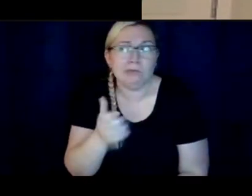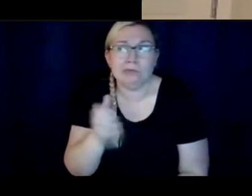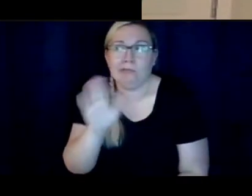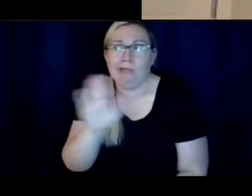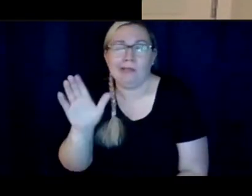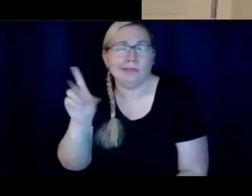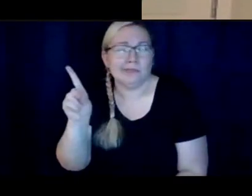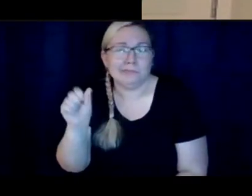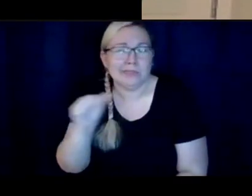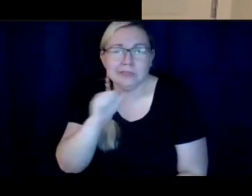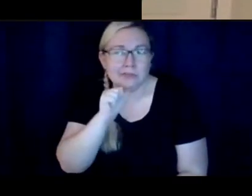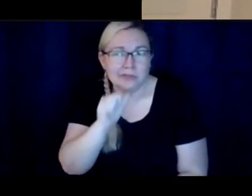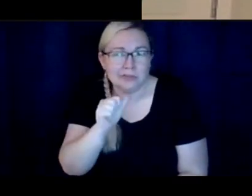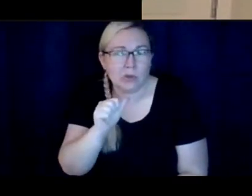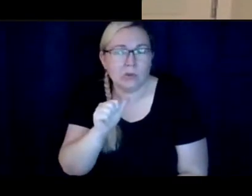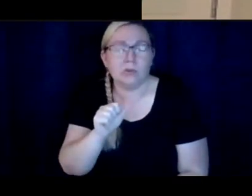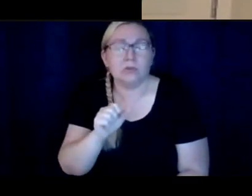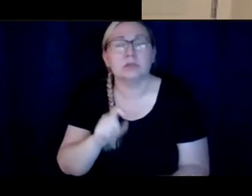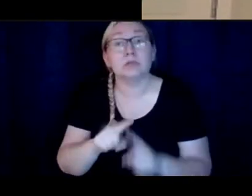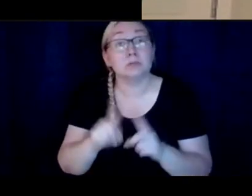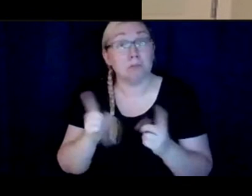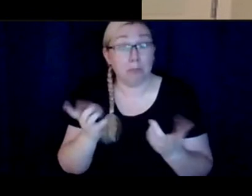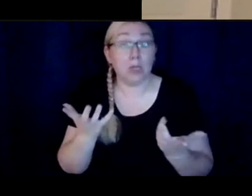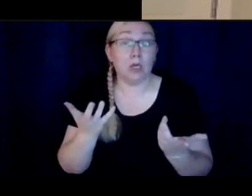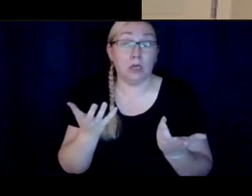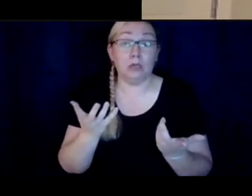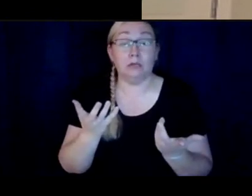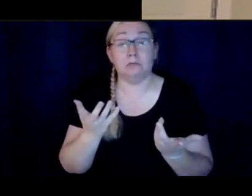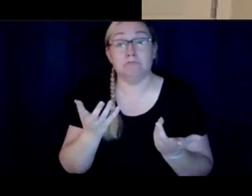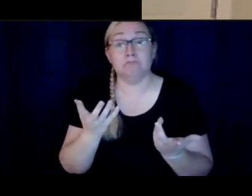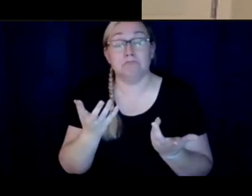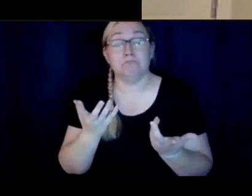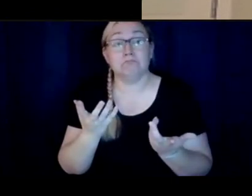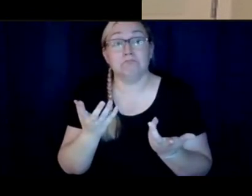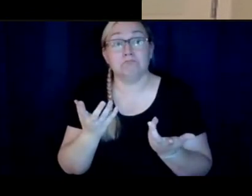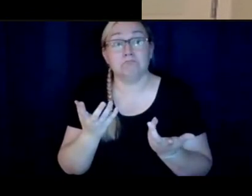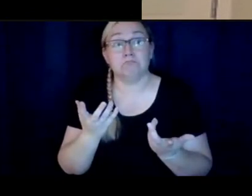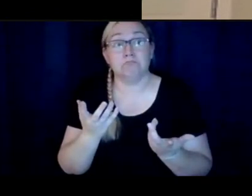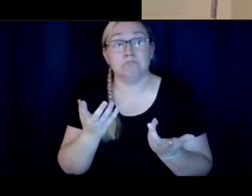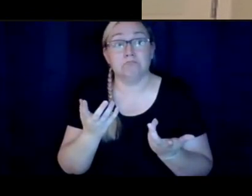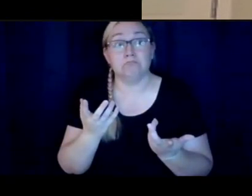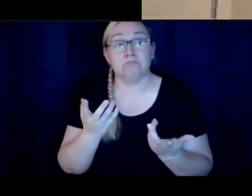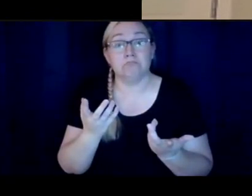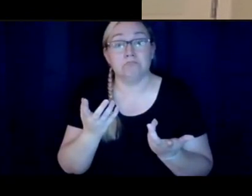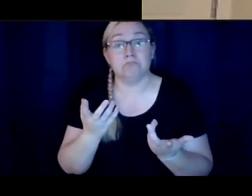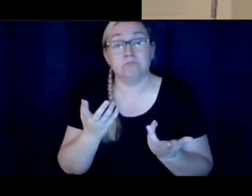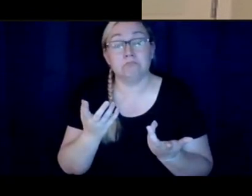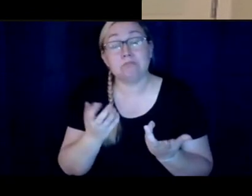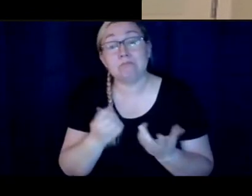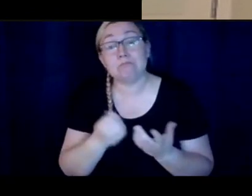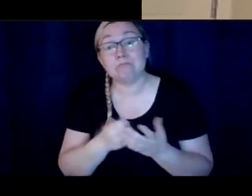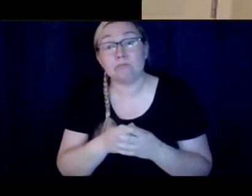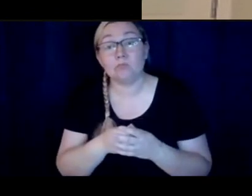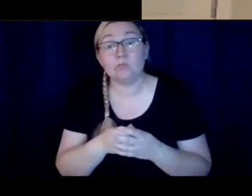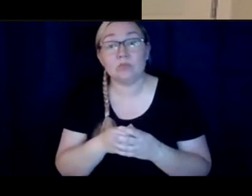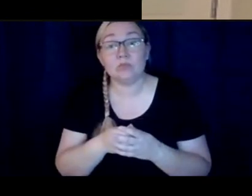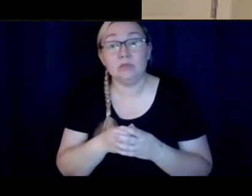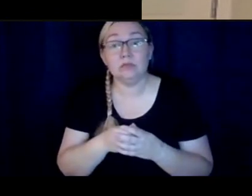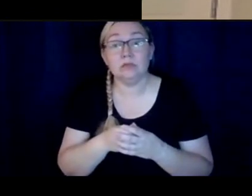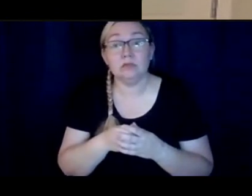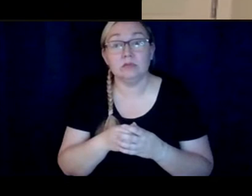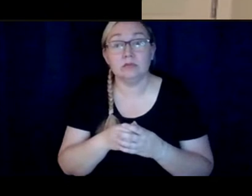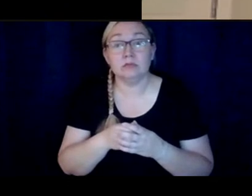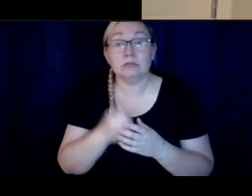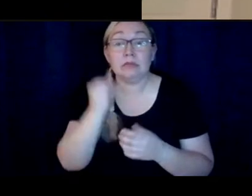disability. But, I think to me it didn't really, it wasn't something I was